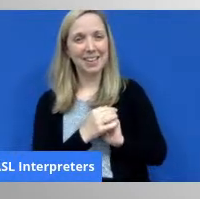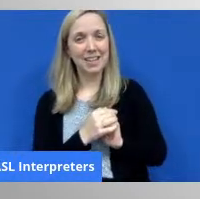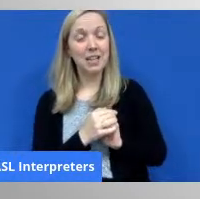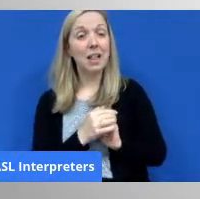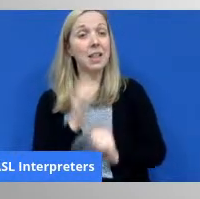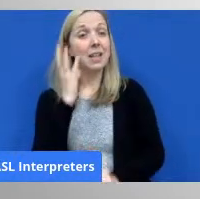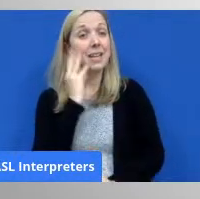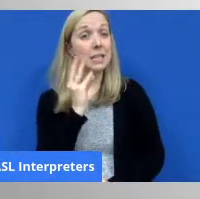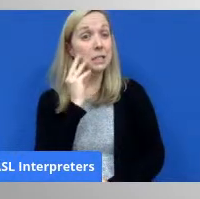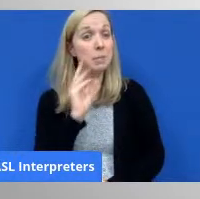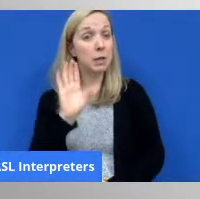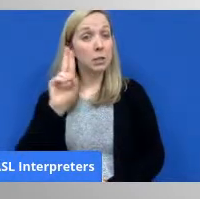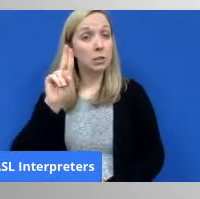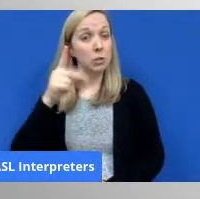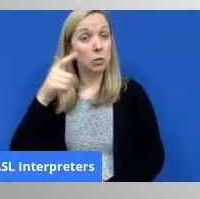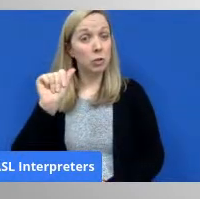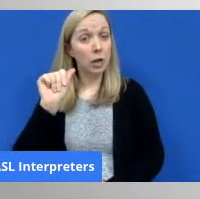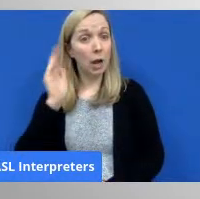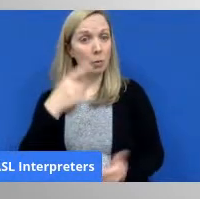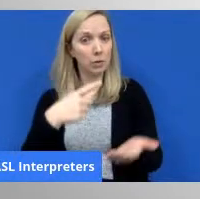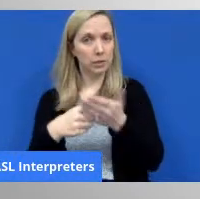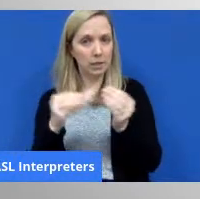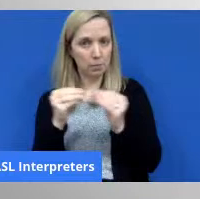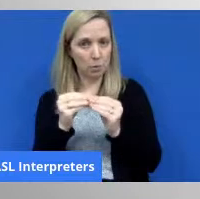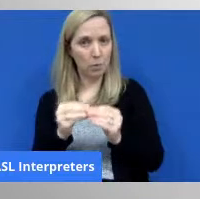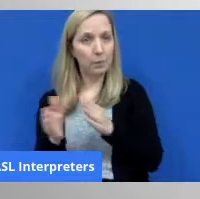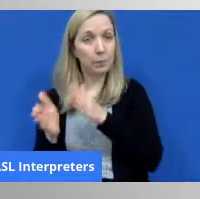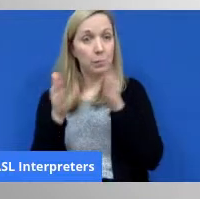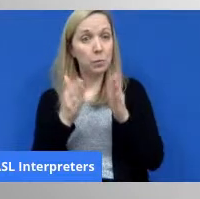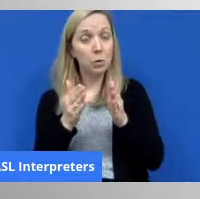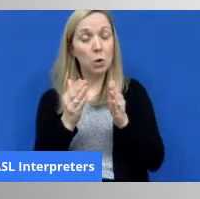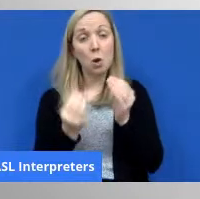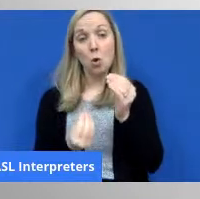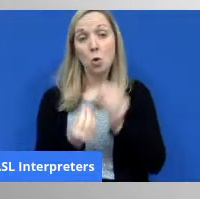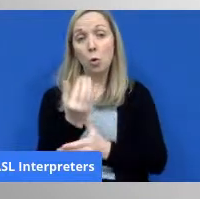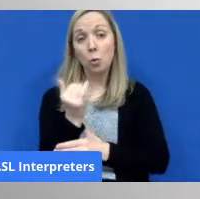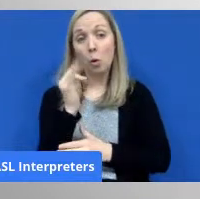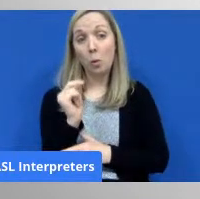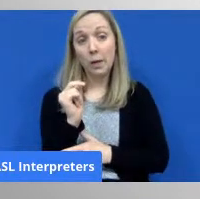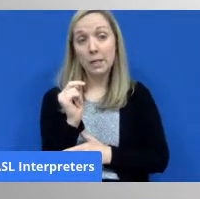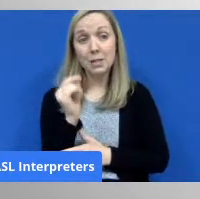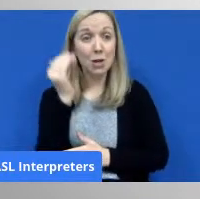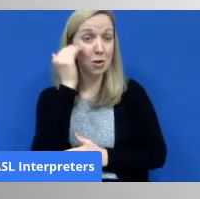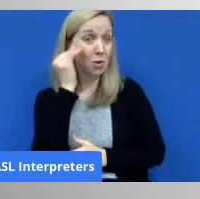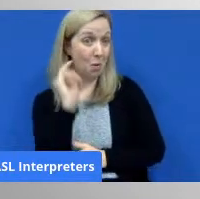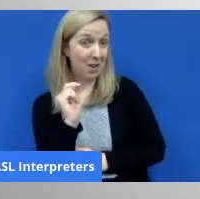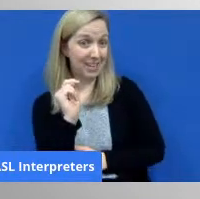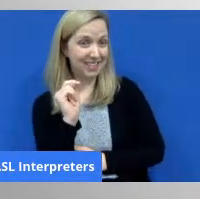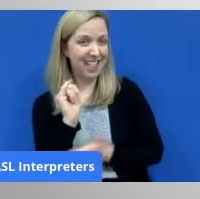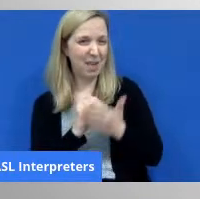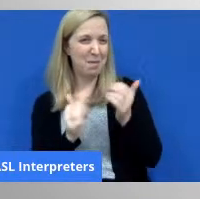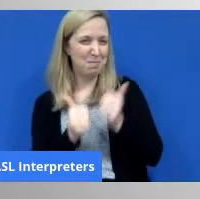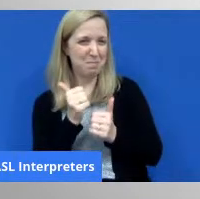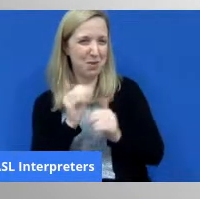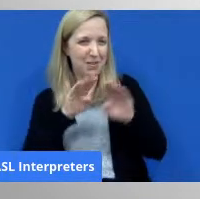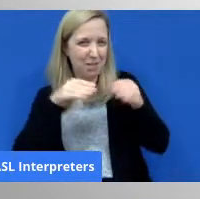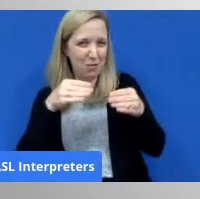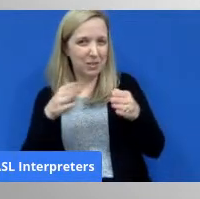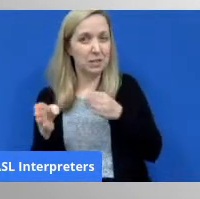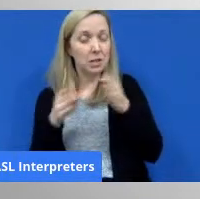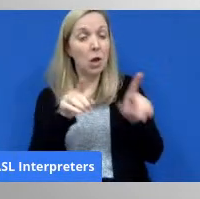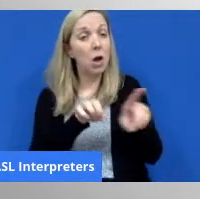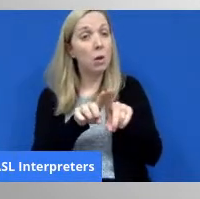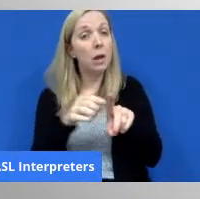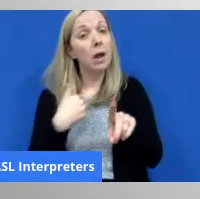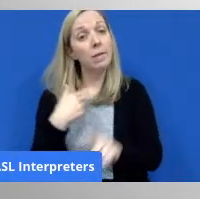little bit about later tonight, Grow It, Know It, which will be pretty much the focus of most of my presentation. We also have a